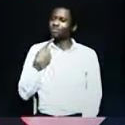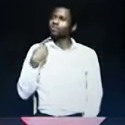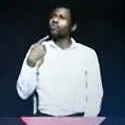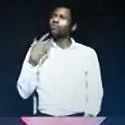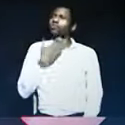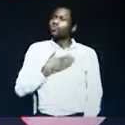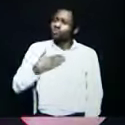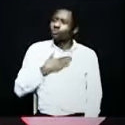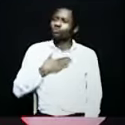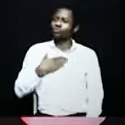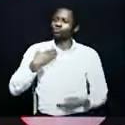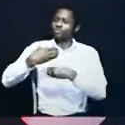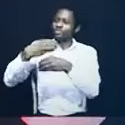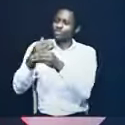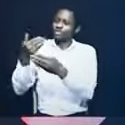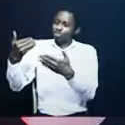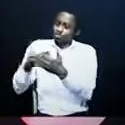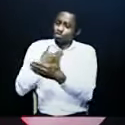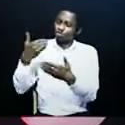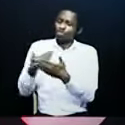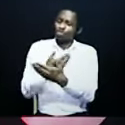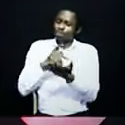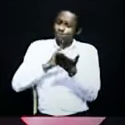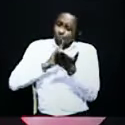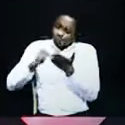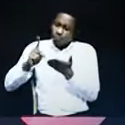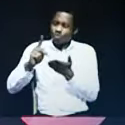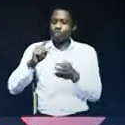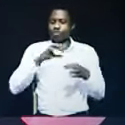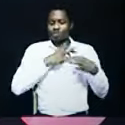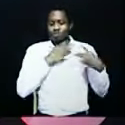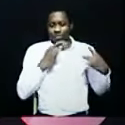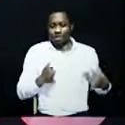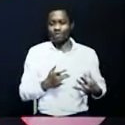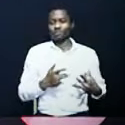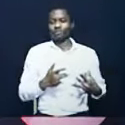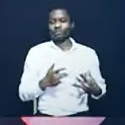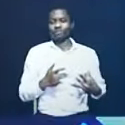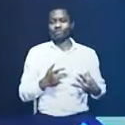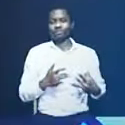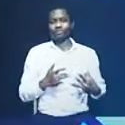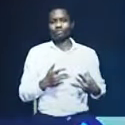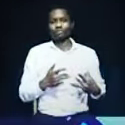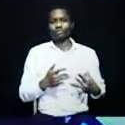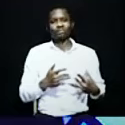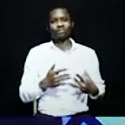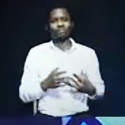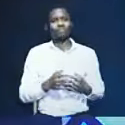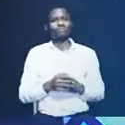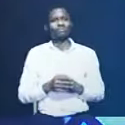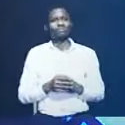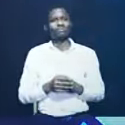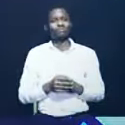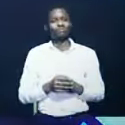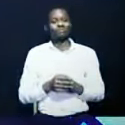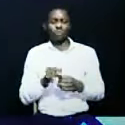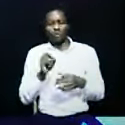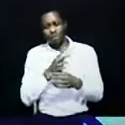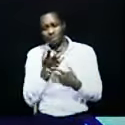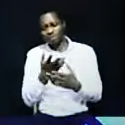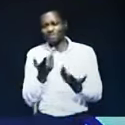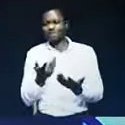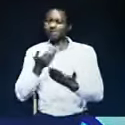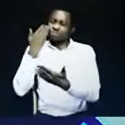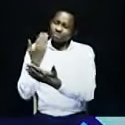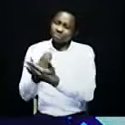Then he says, O God. Or he could have said that, O God, please create in me a pure heart. Now,